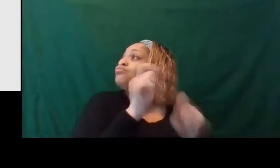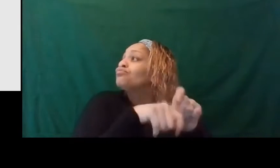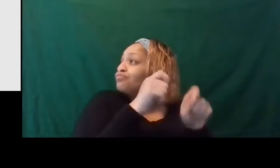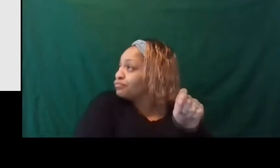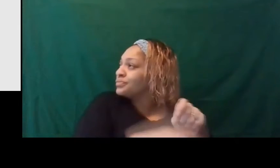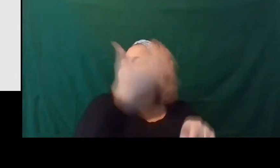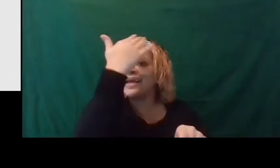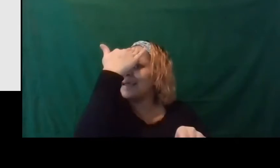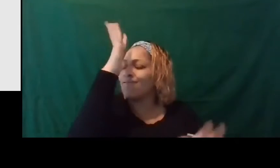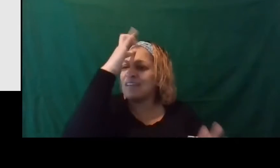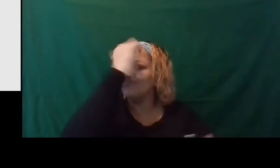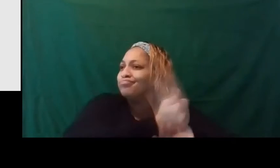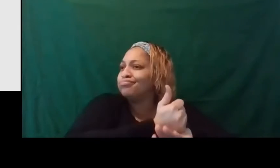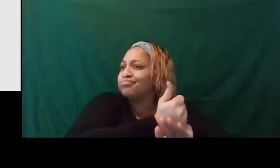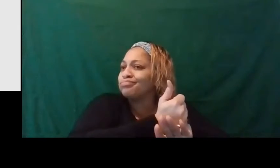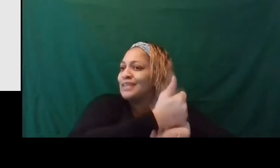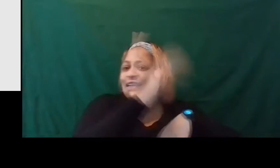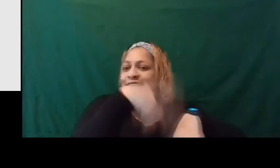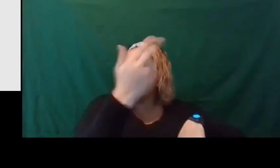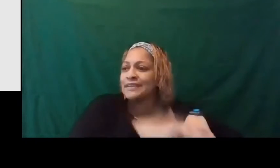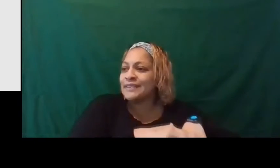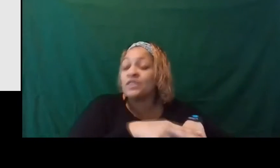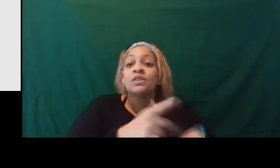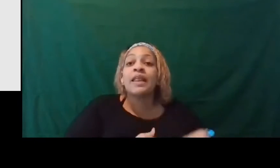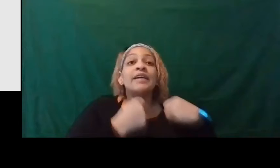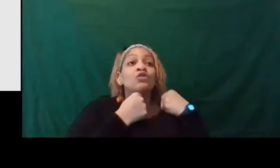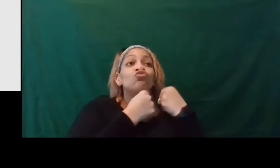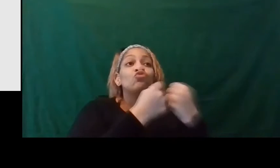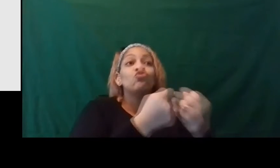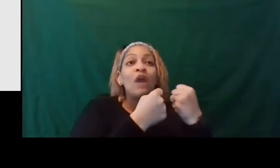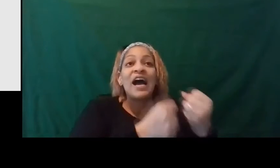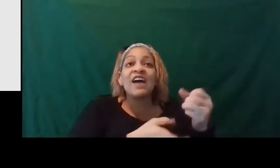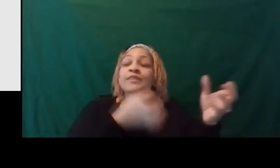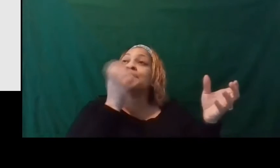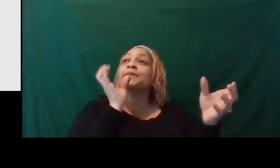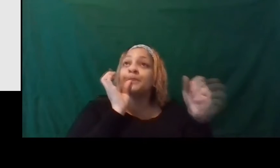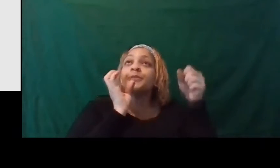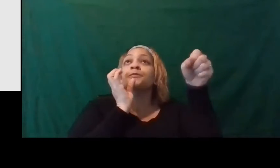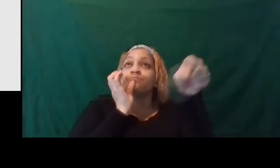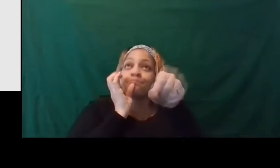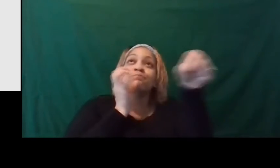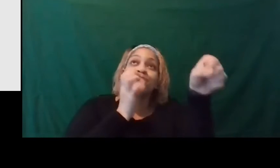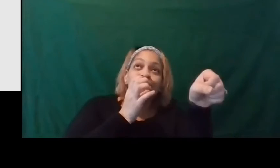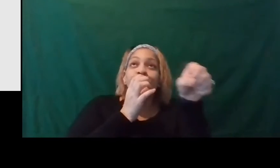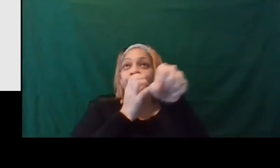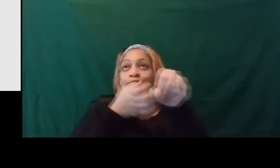now. You know how to do it. That's why you can drive and drink tea and eat a sandwich. That's Tracy while she's